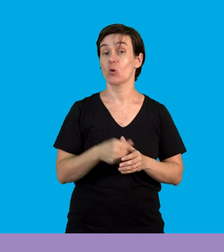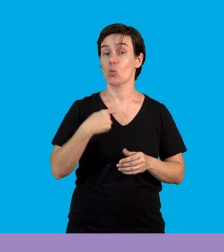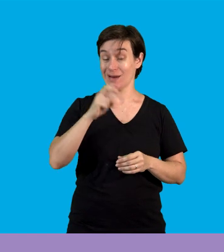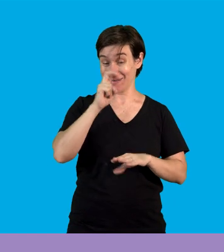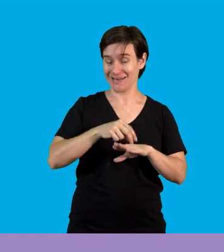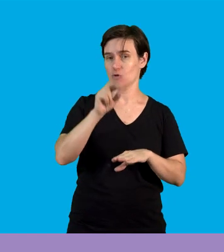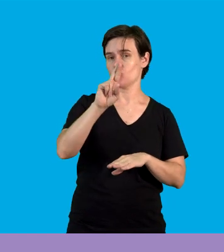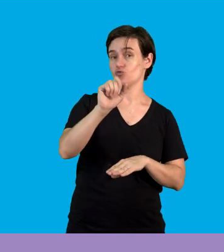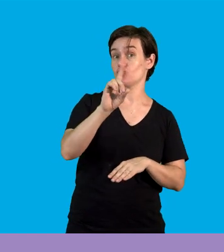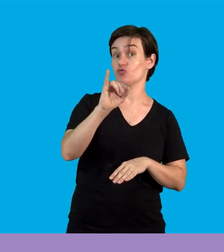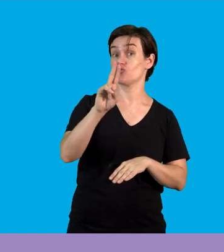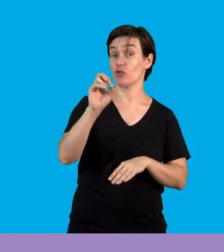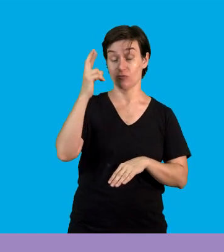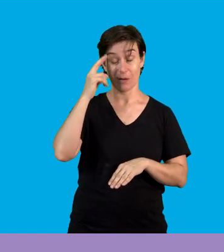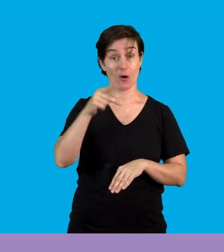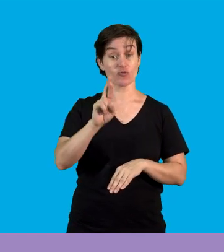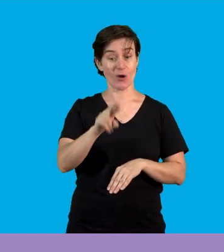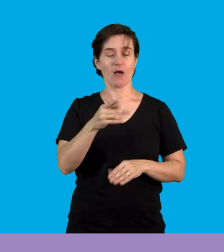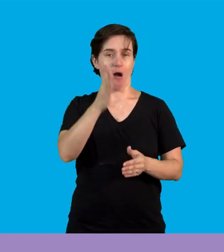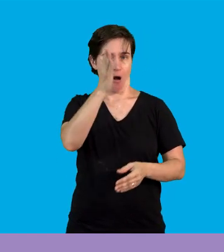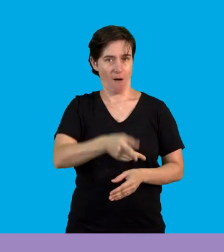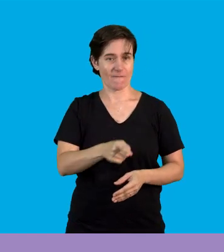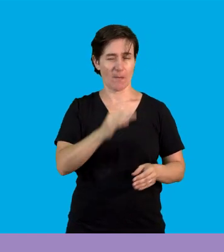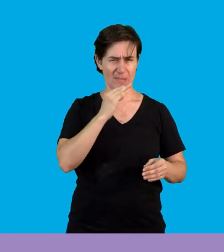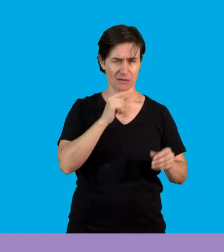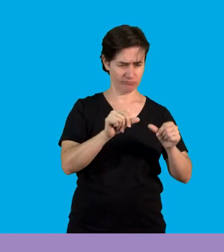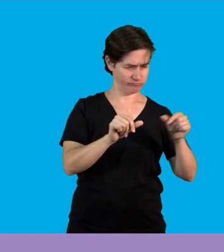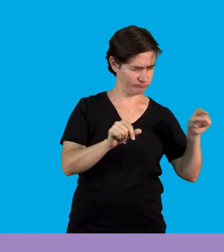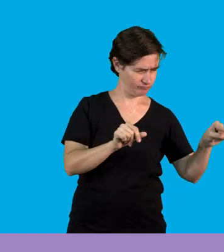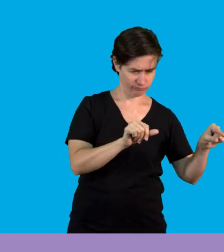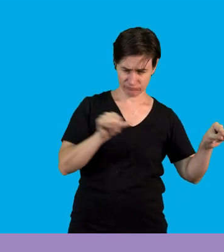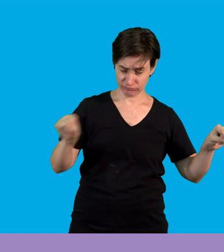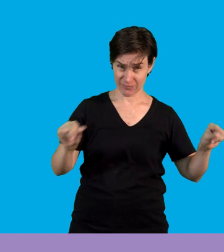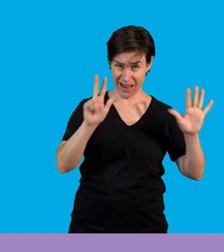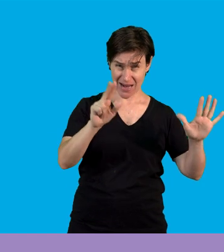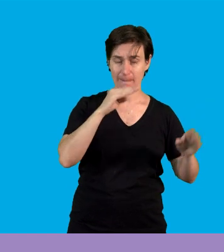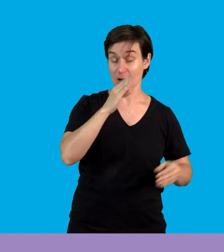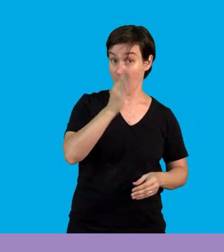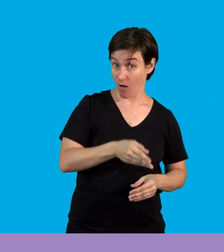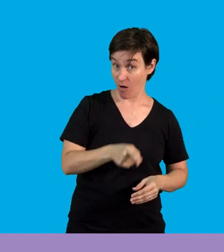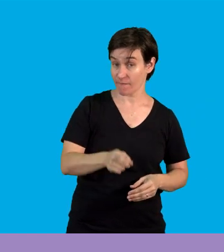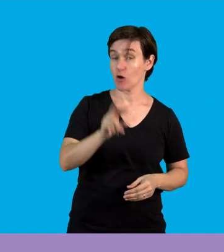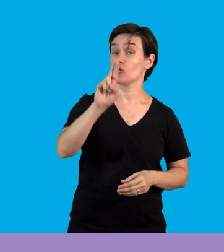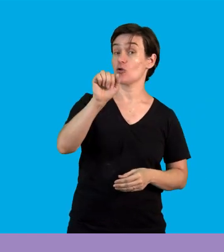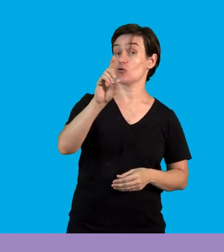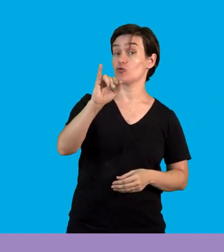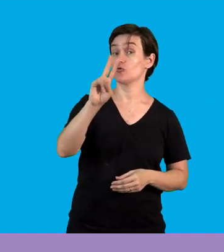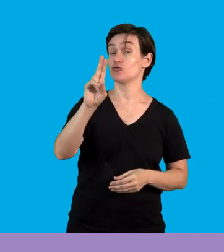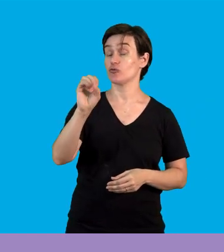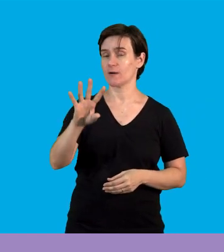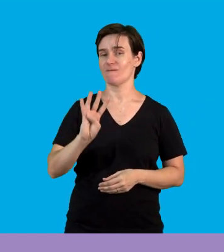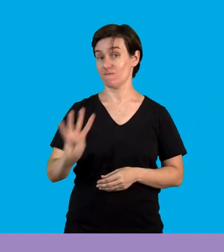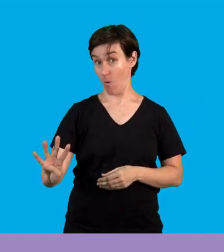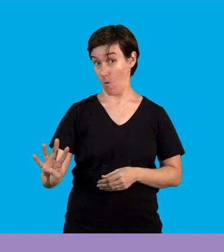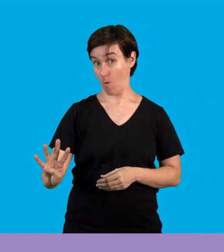the radius is half of the diameter. So if that diameter there is 8 centimeters, which means the radius will